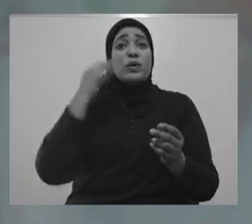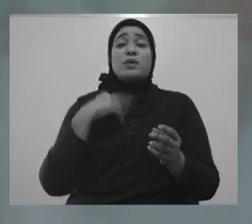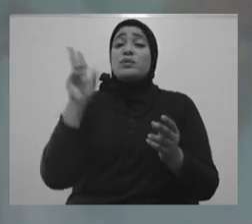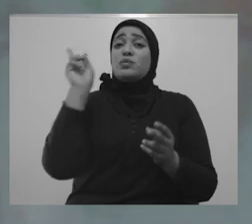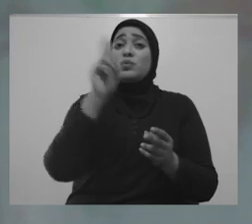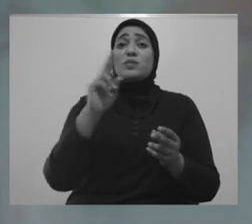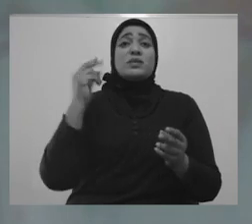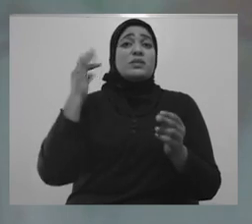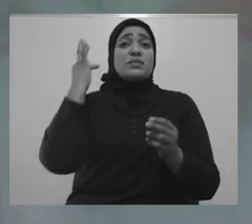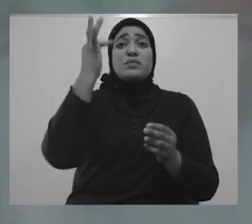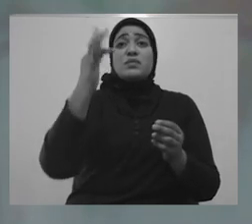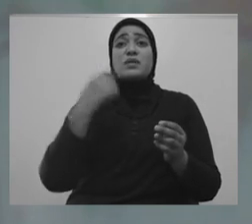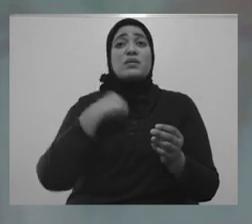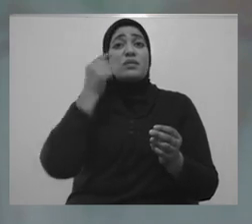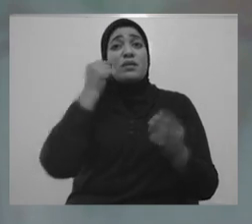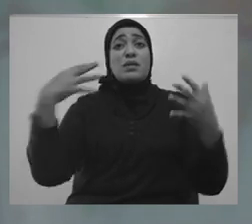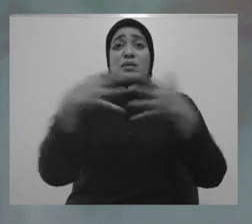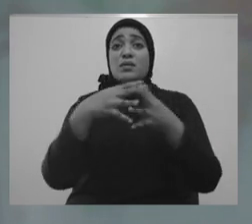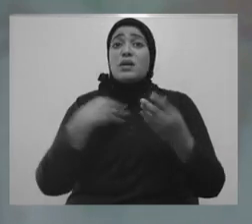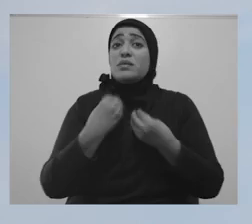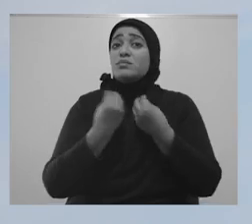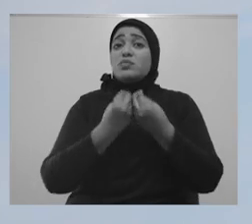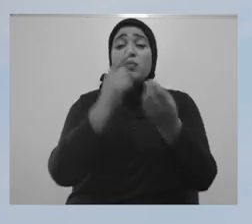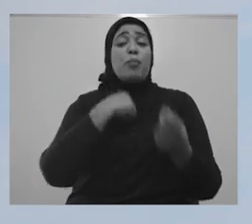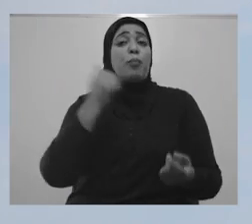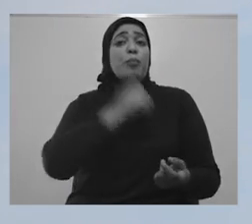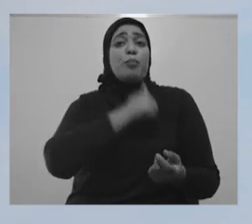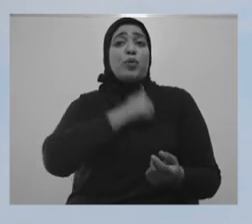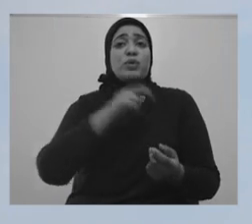transport to go to the hospital, for example.